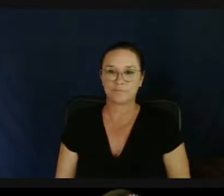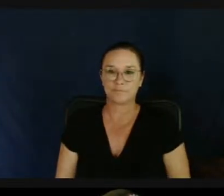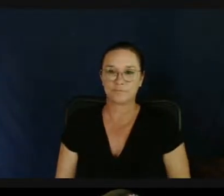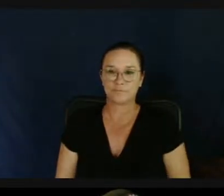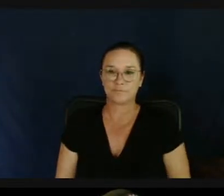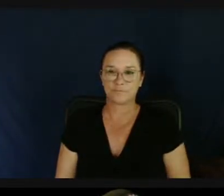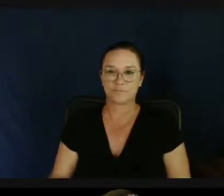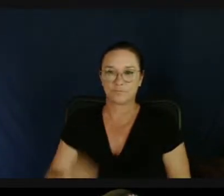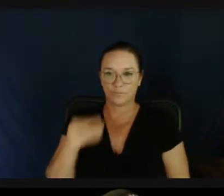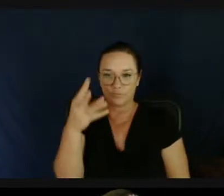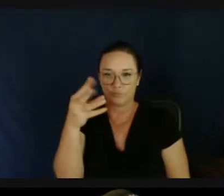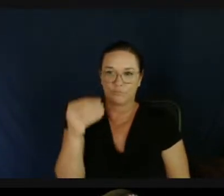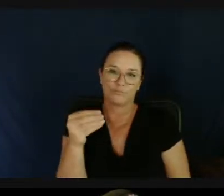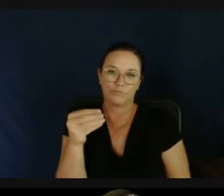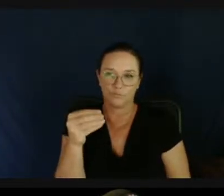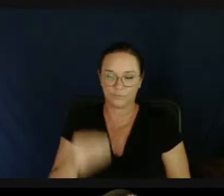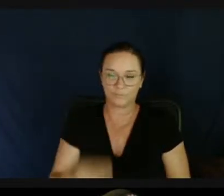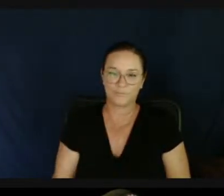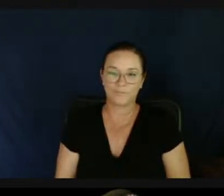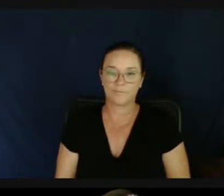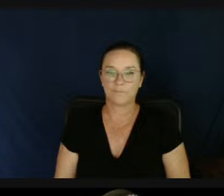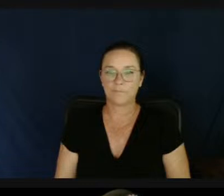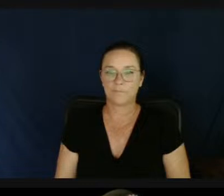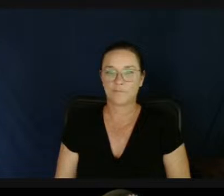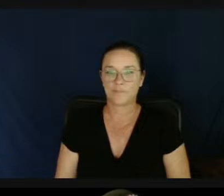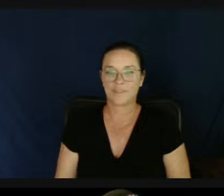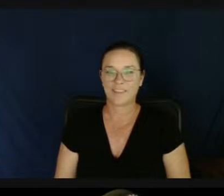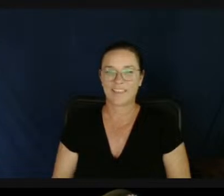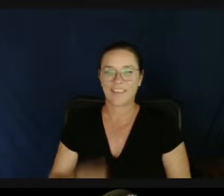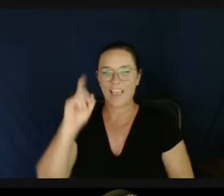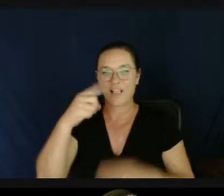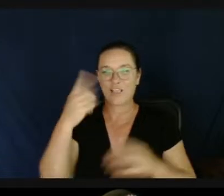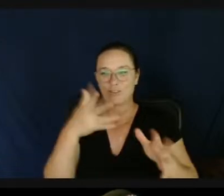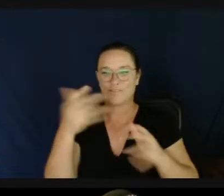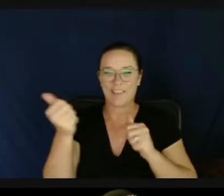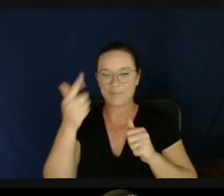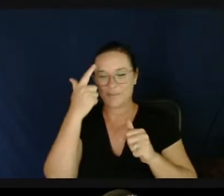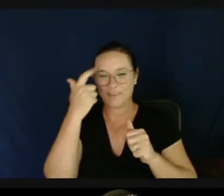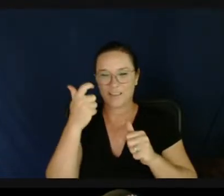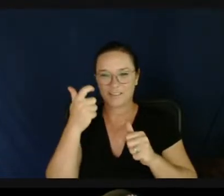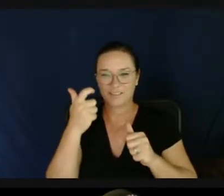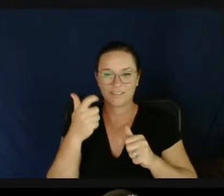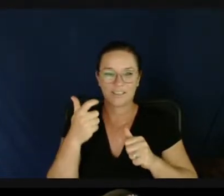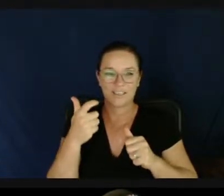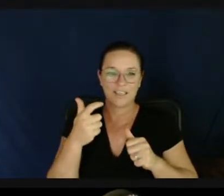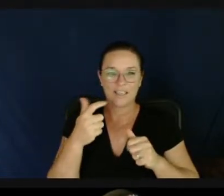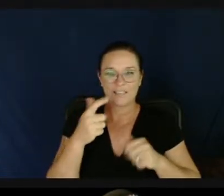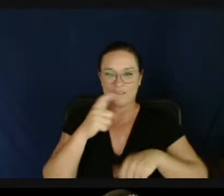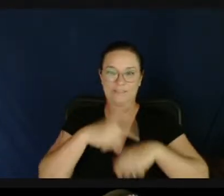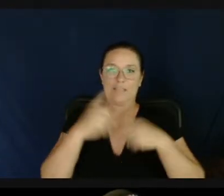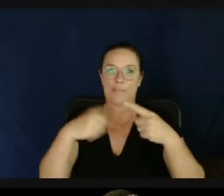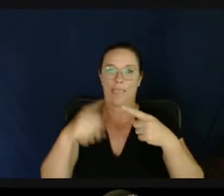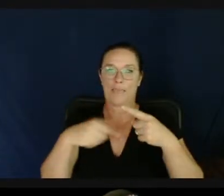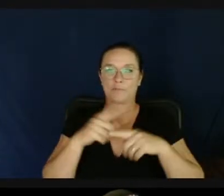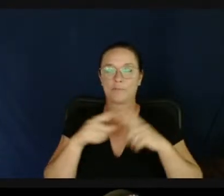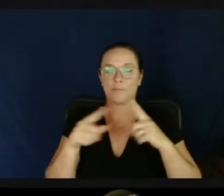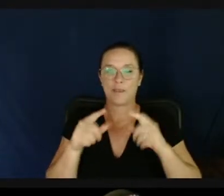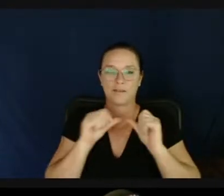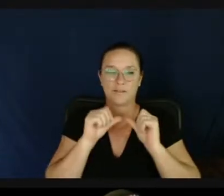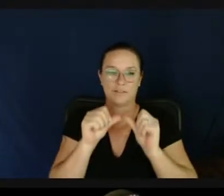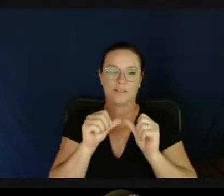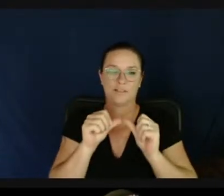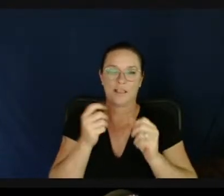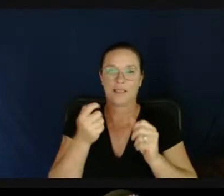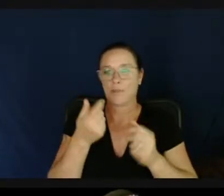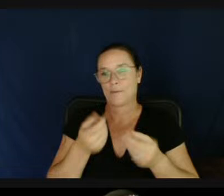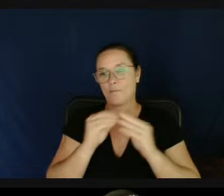That little burst, which it looks really fast here because I'm speeding up through this time lapse, but it did last that bit over an